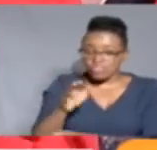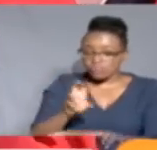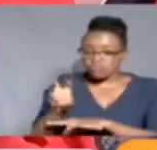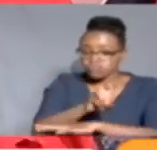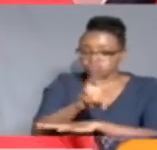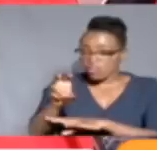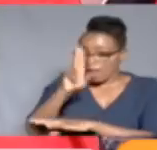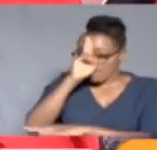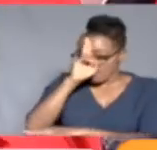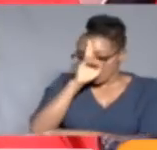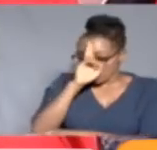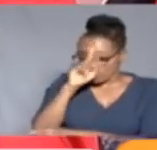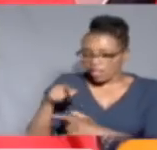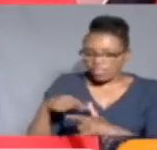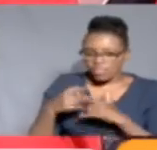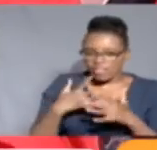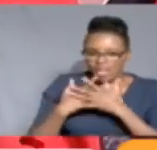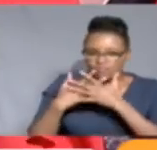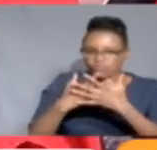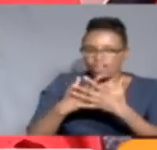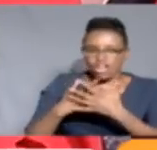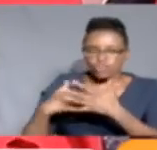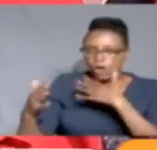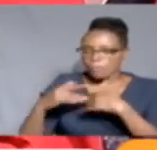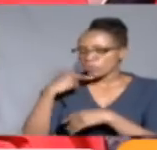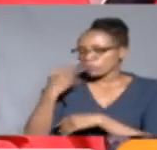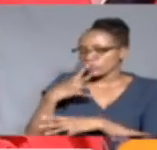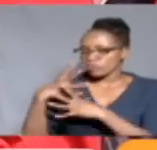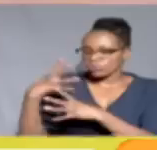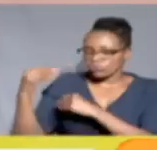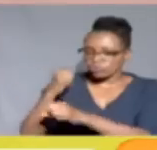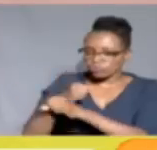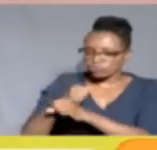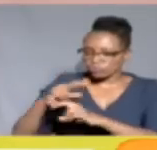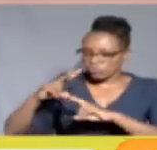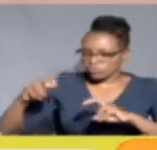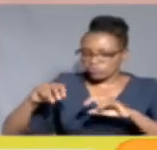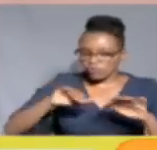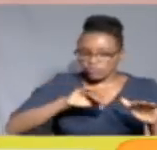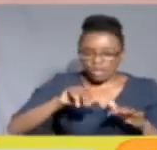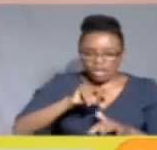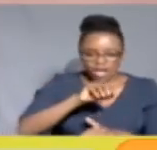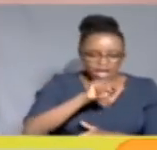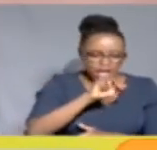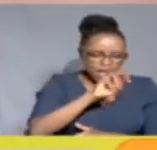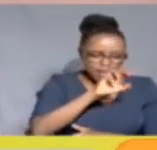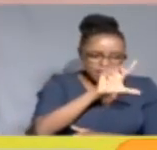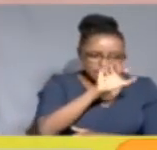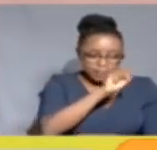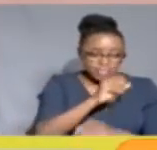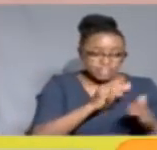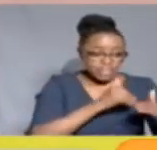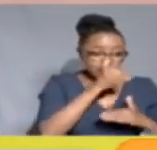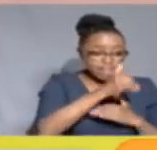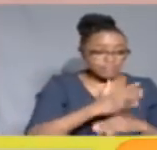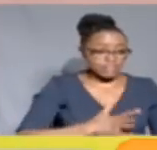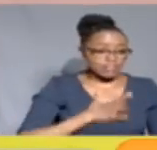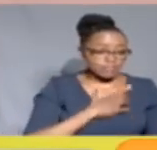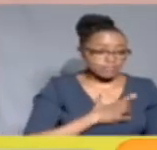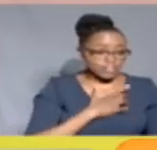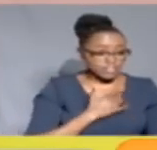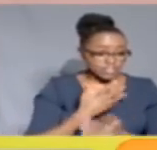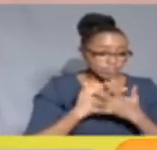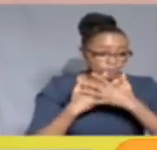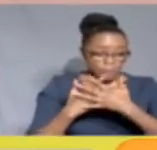the police, they are being taken, okay, and nobody go to do assessment. Let me bring in Nameless, because Nameless, after a visit to a